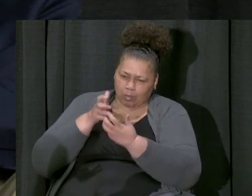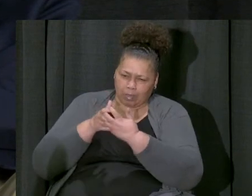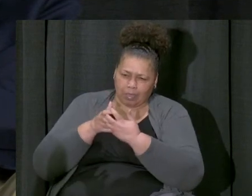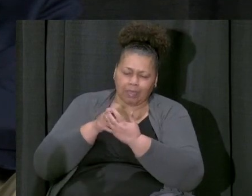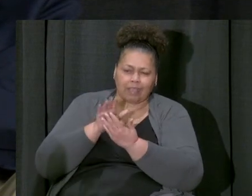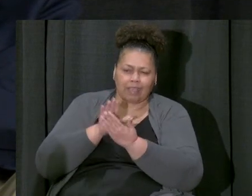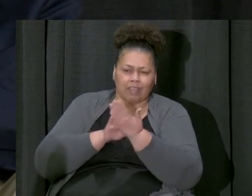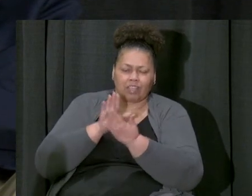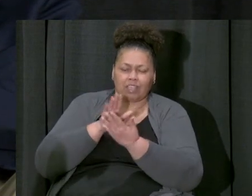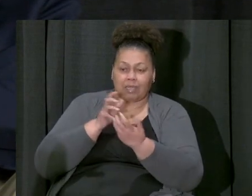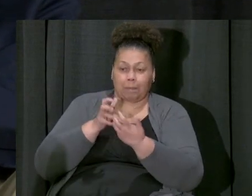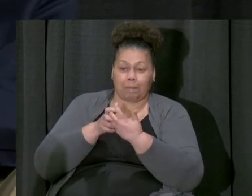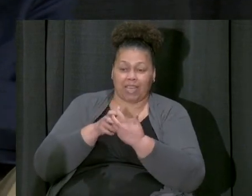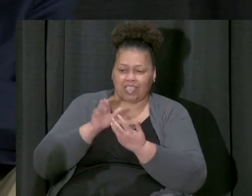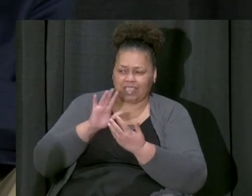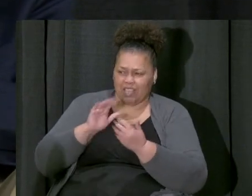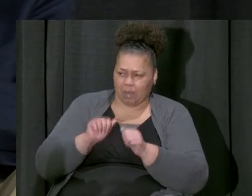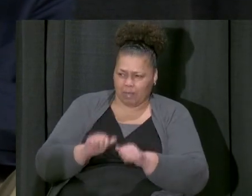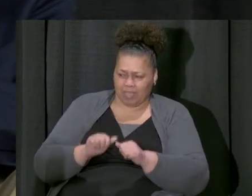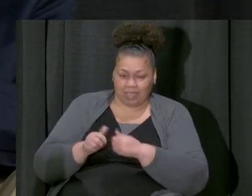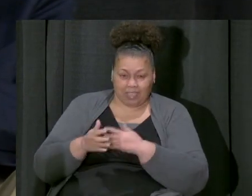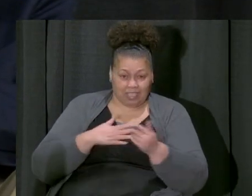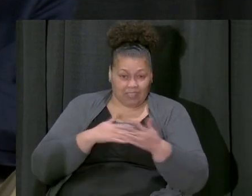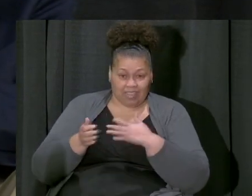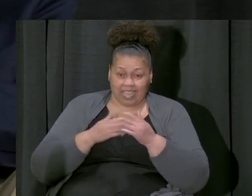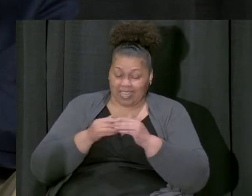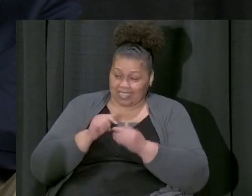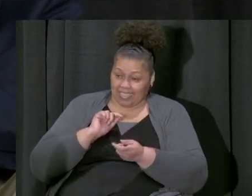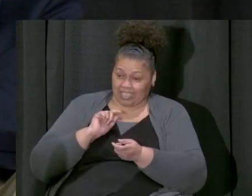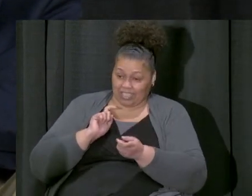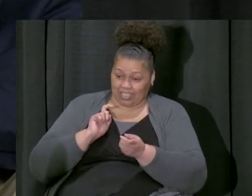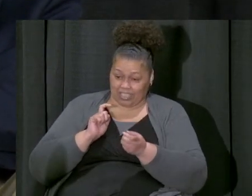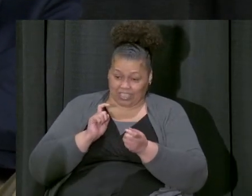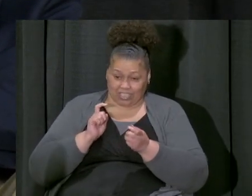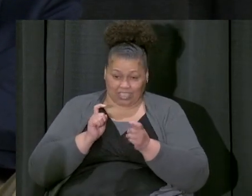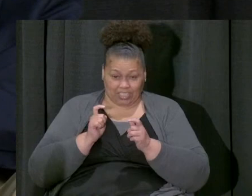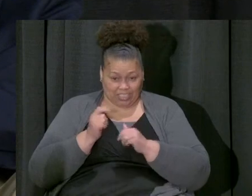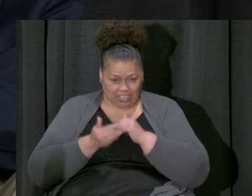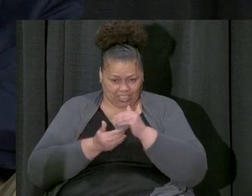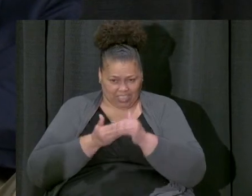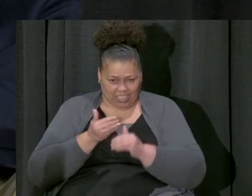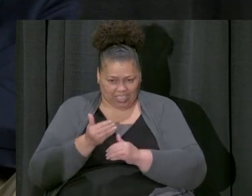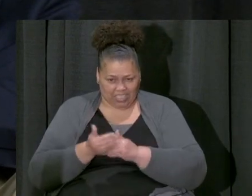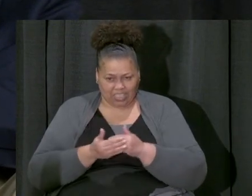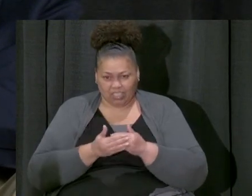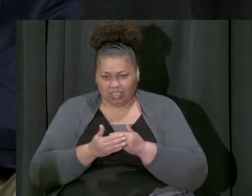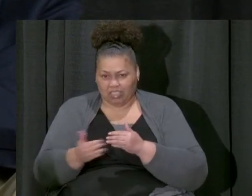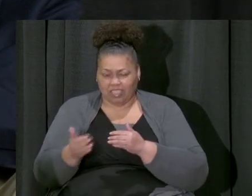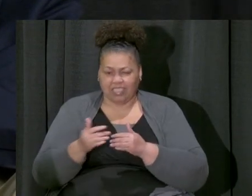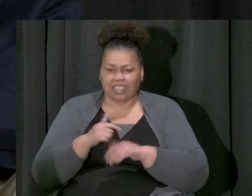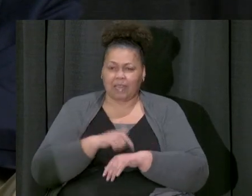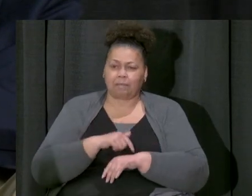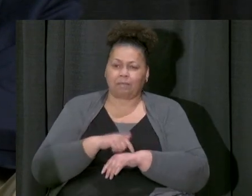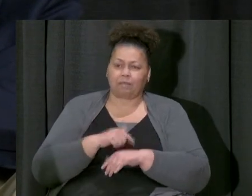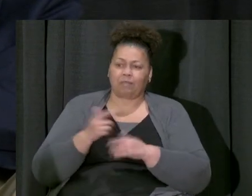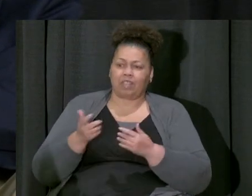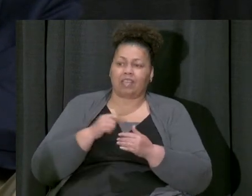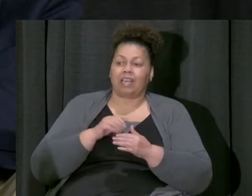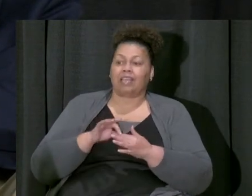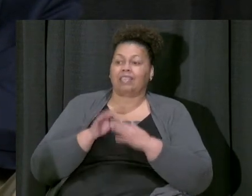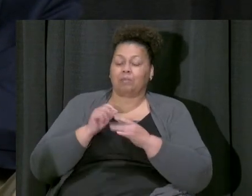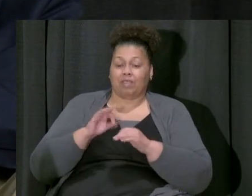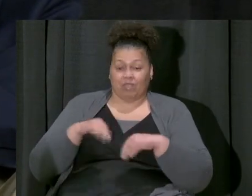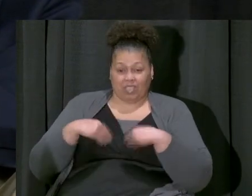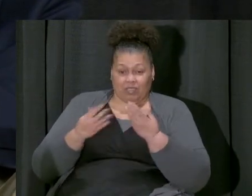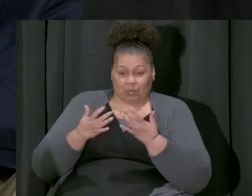that matches their abilities even as they change over time. Except when, if you gave it to us today